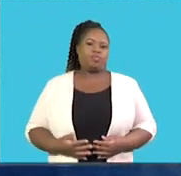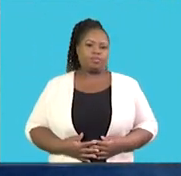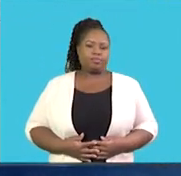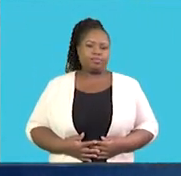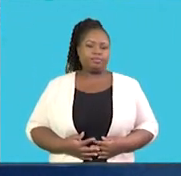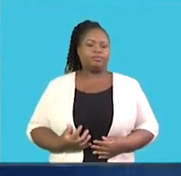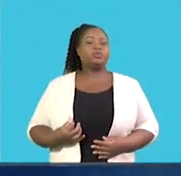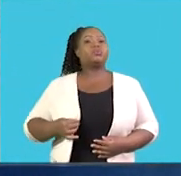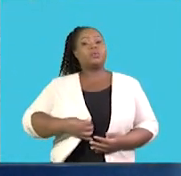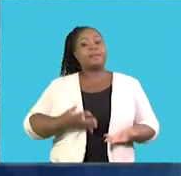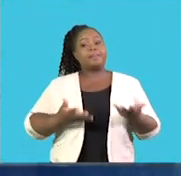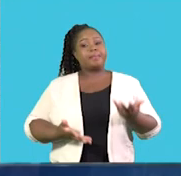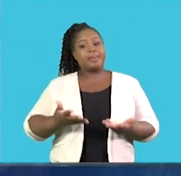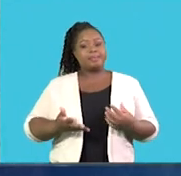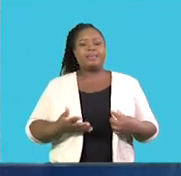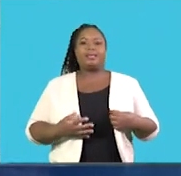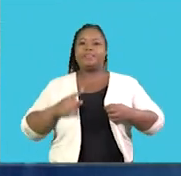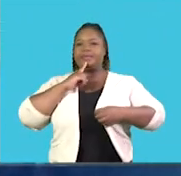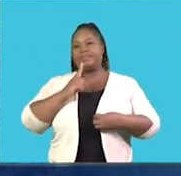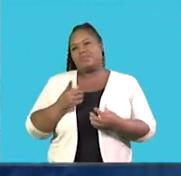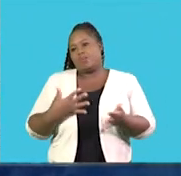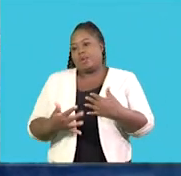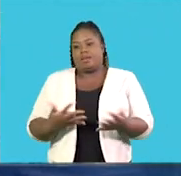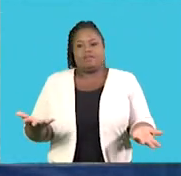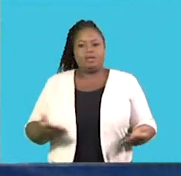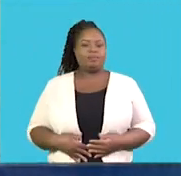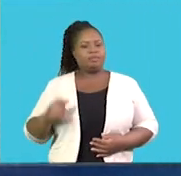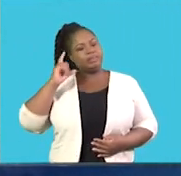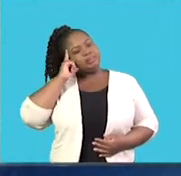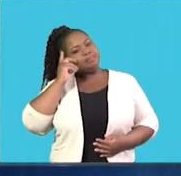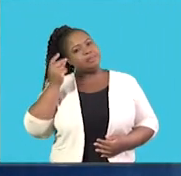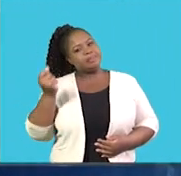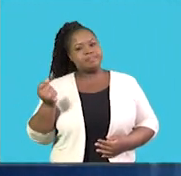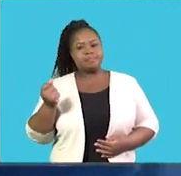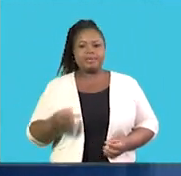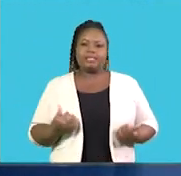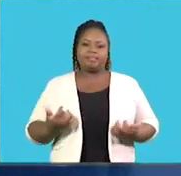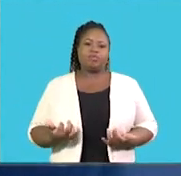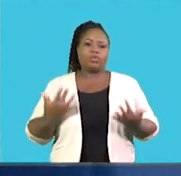Uthi ne ingaba ikerese or whatever wazumeka. Watch.